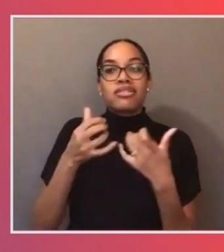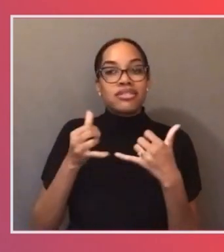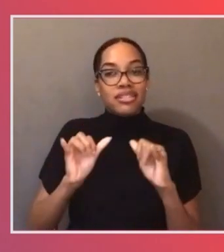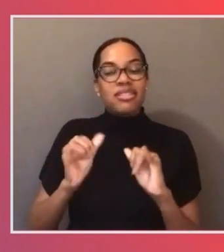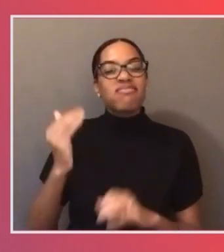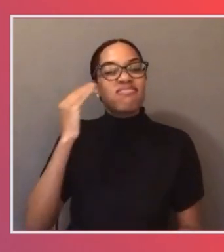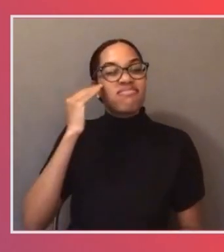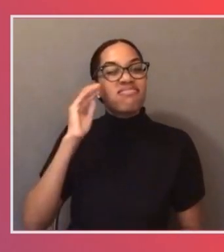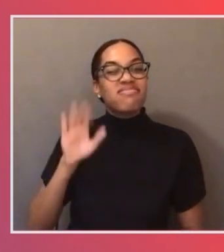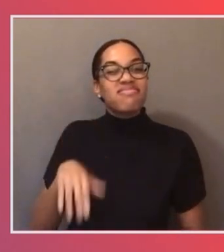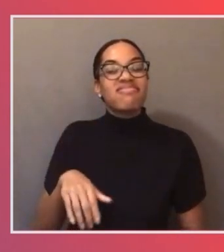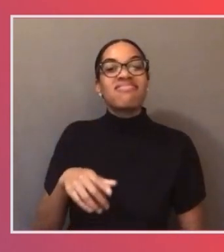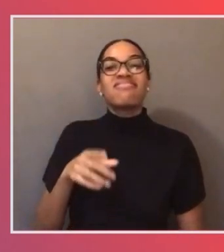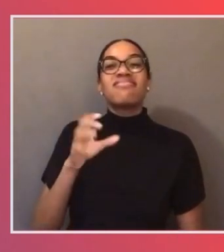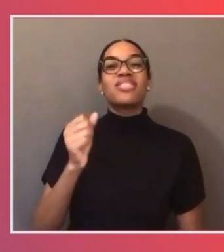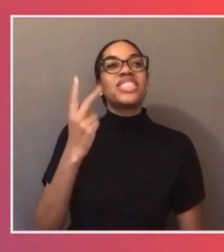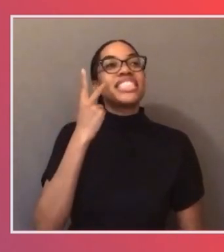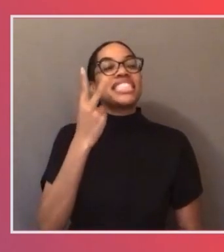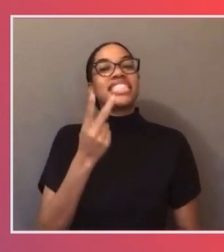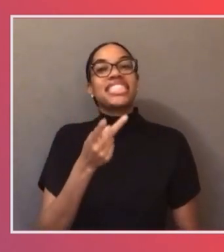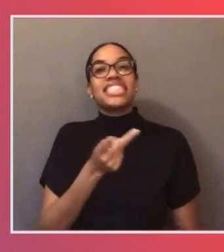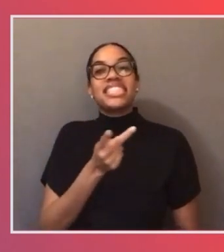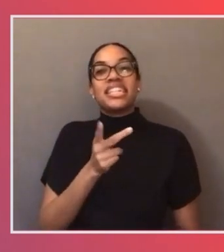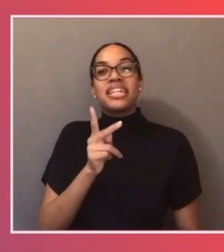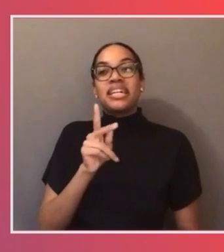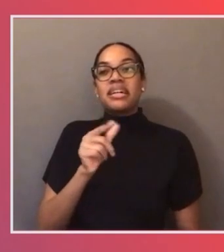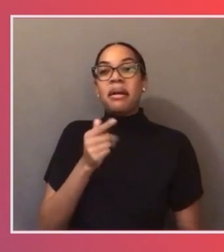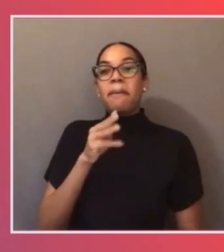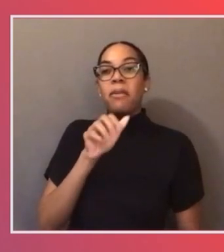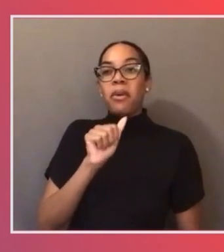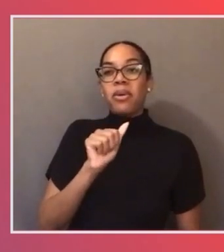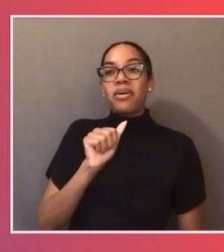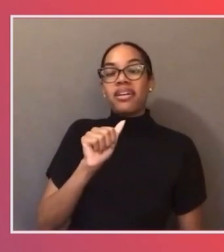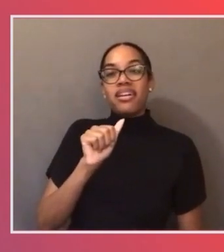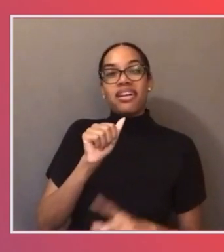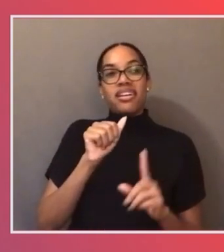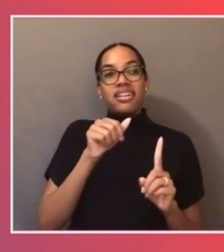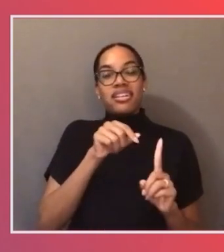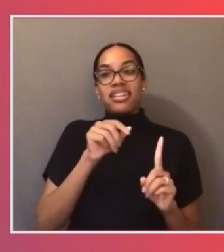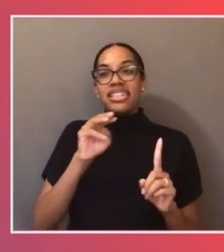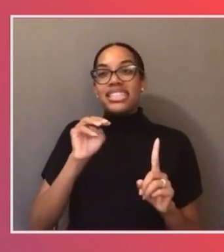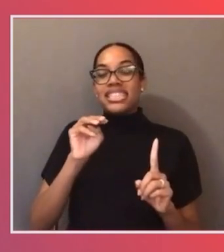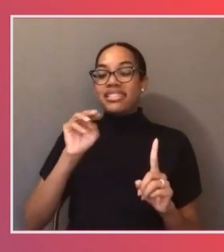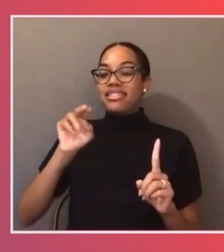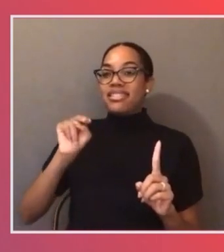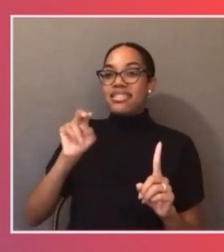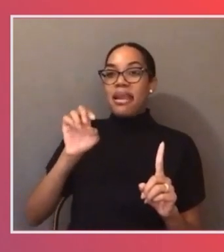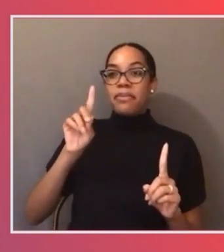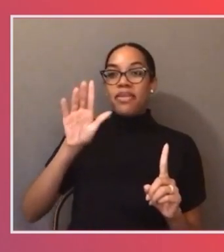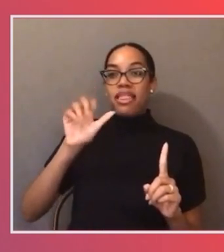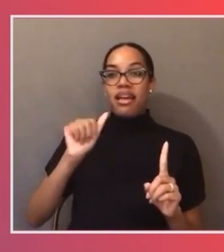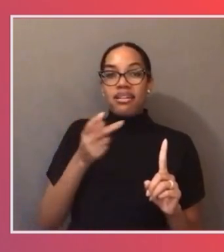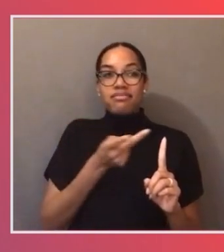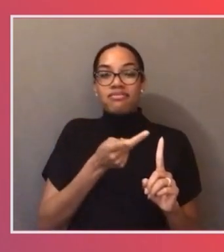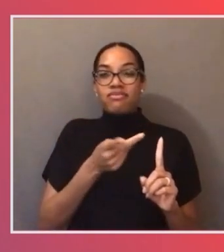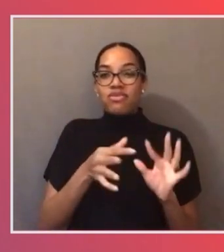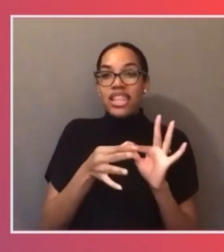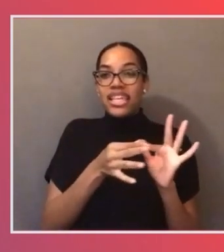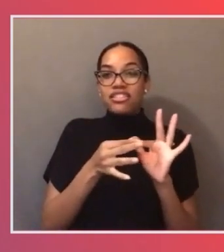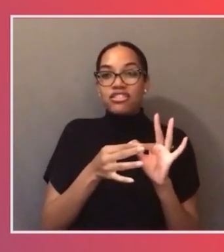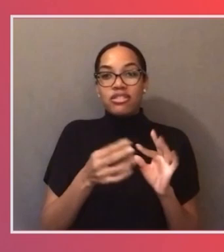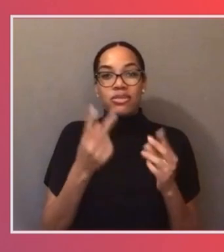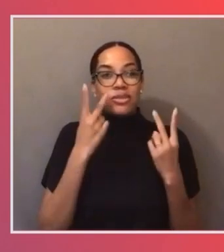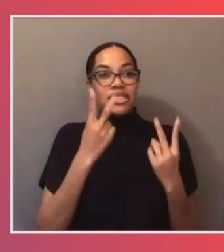develop was fun to watch, and some of my favorite scenes.